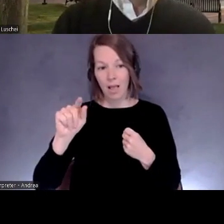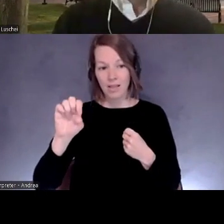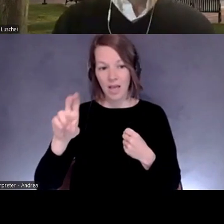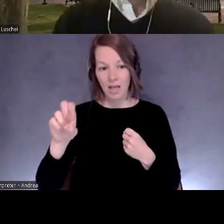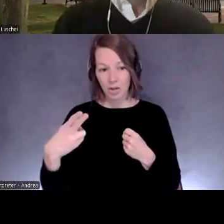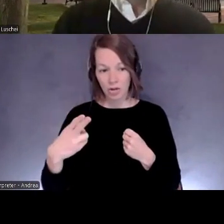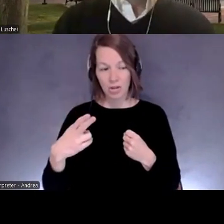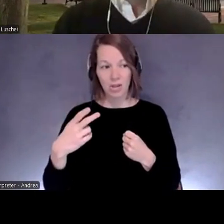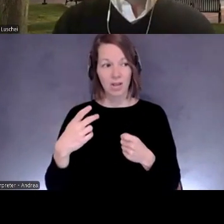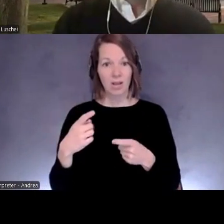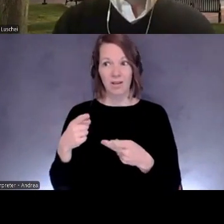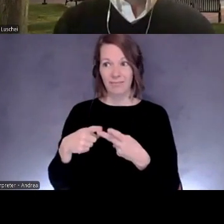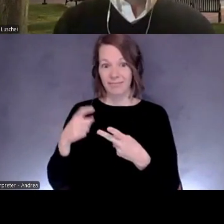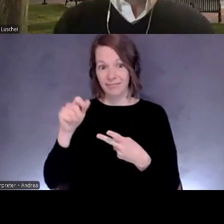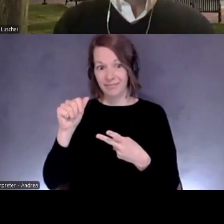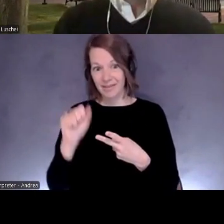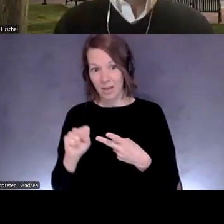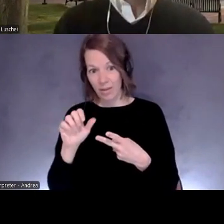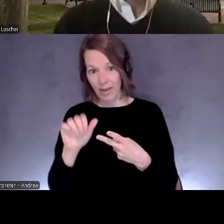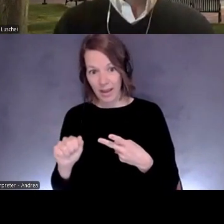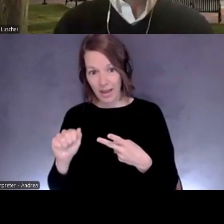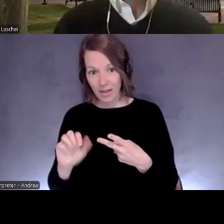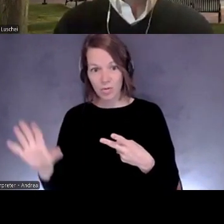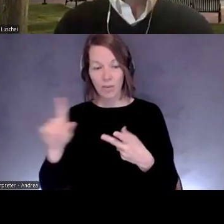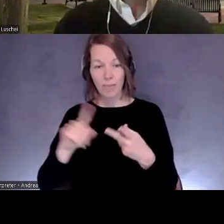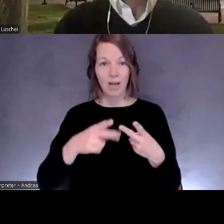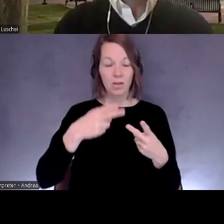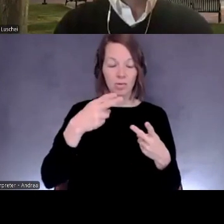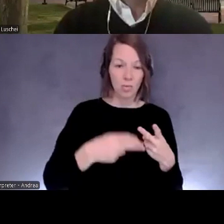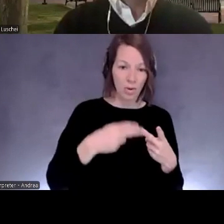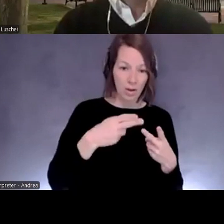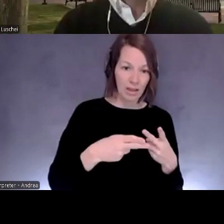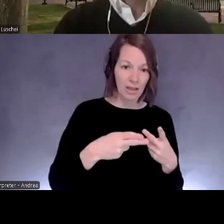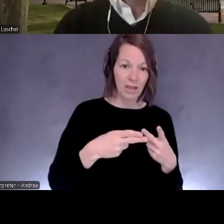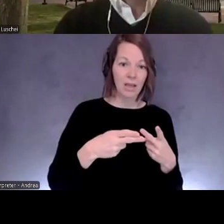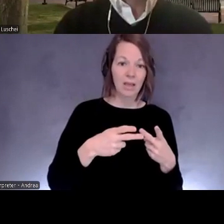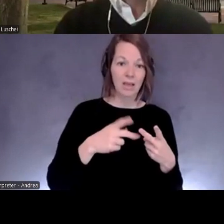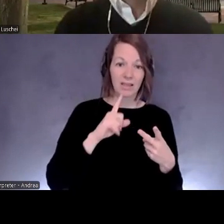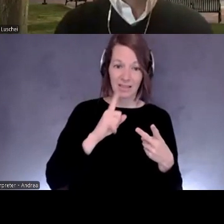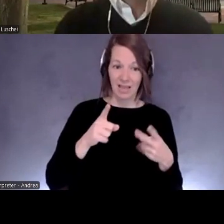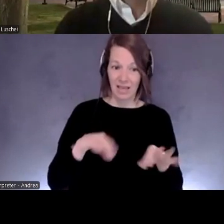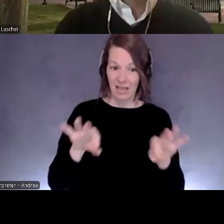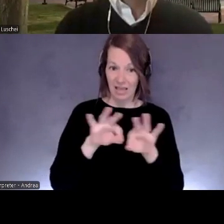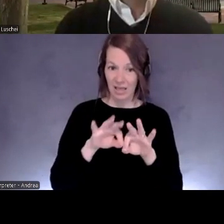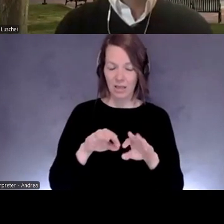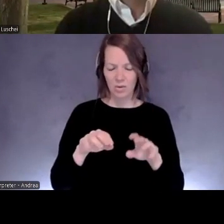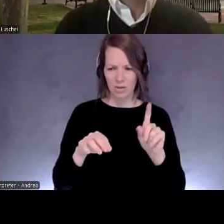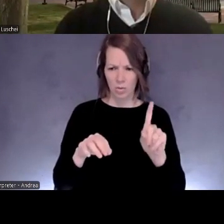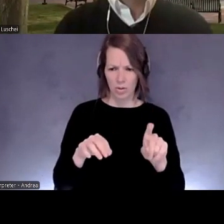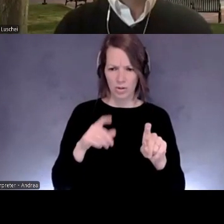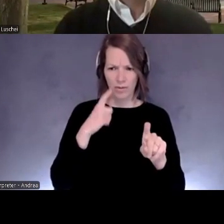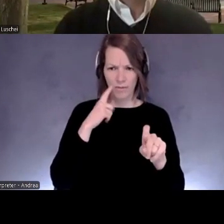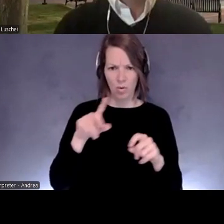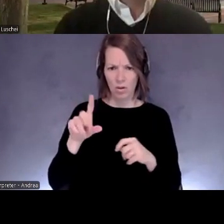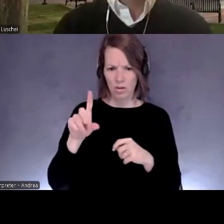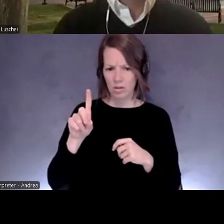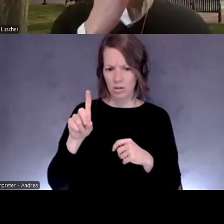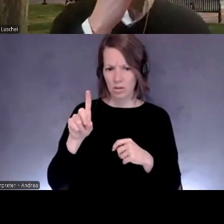South Asia, socially, and historically, is this the key? So that's a question for Dario.